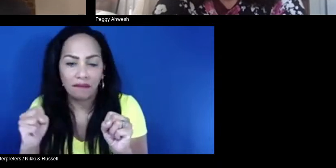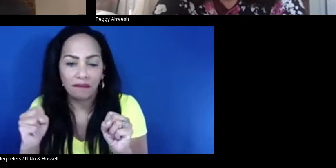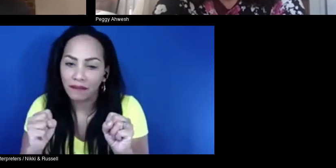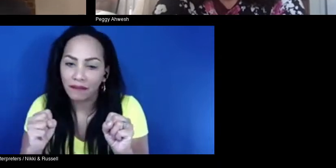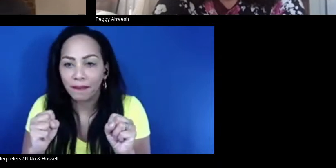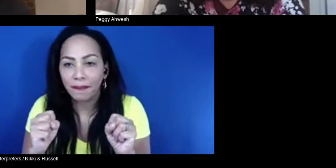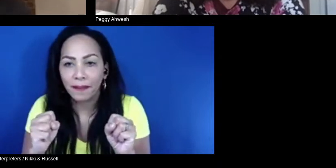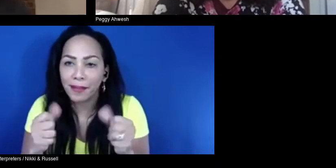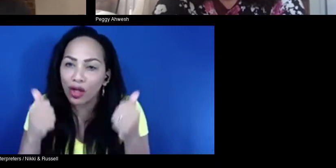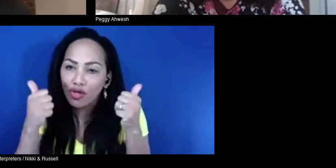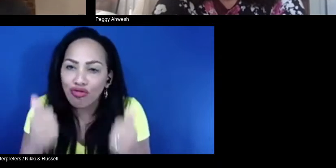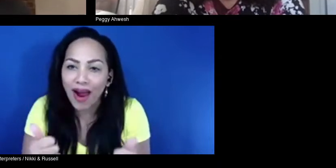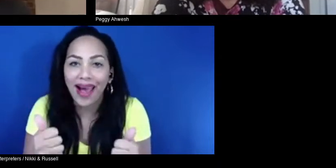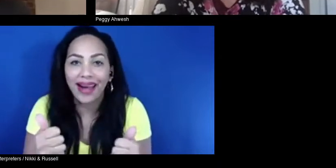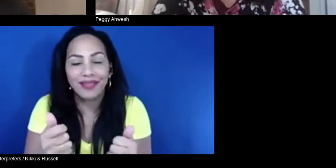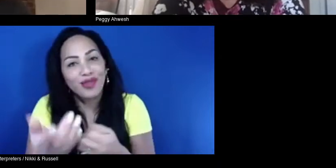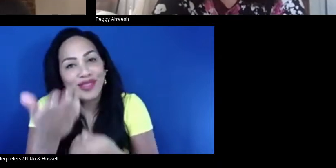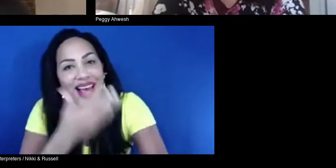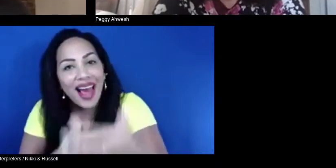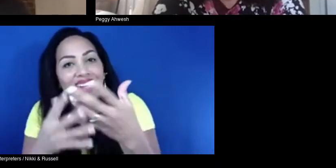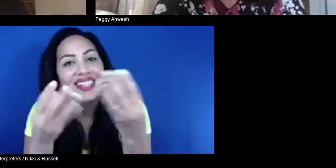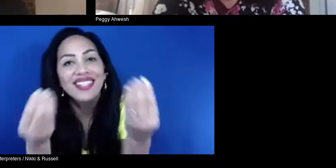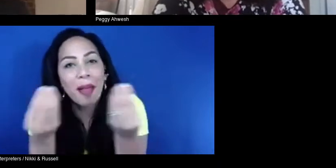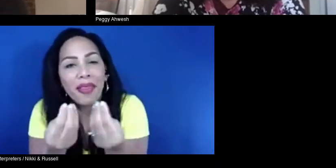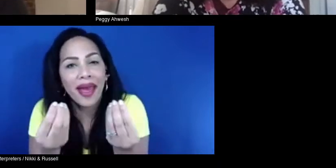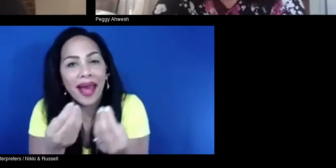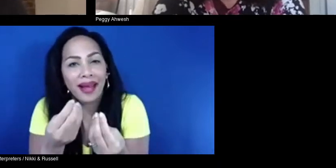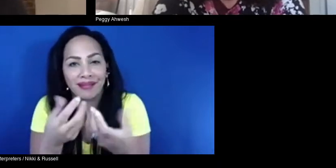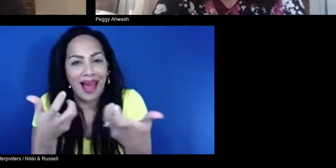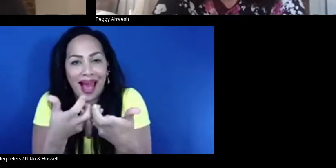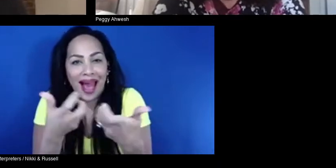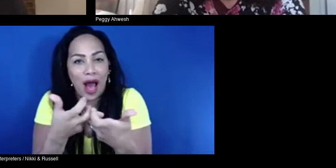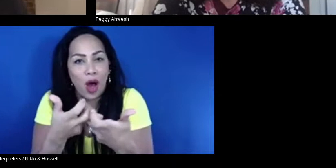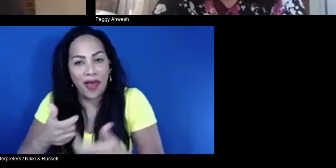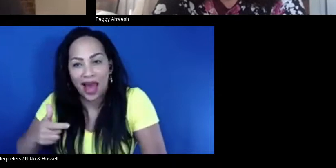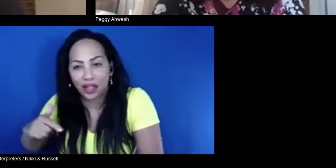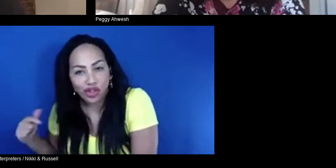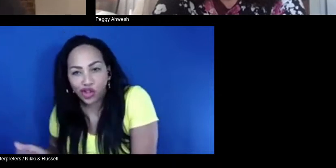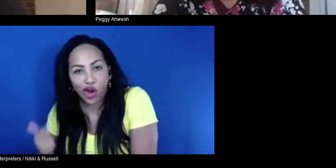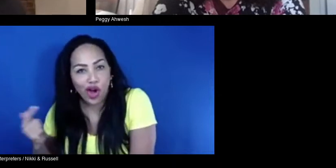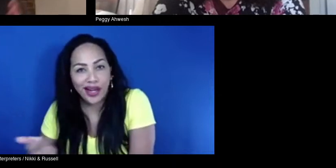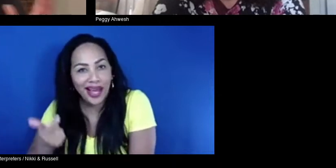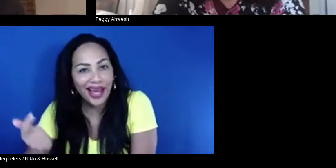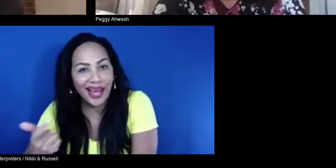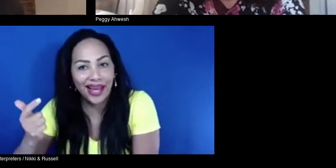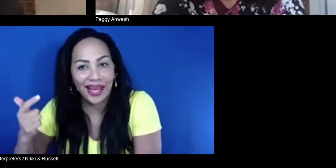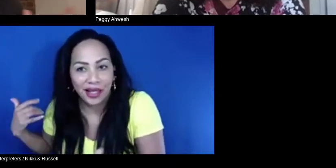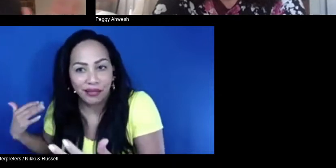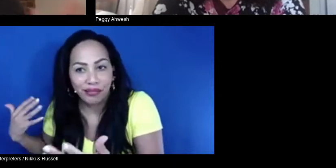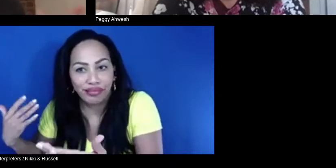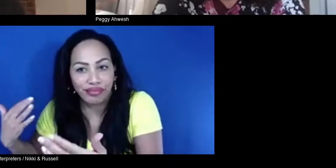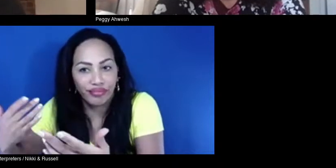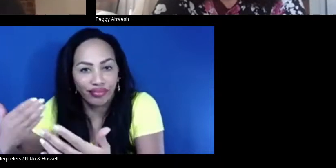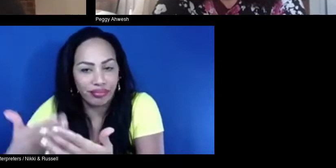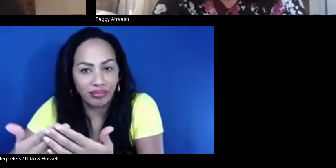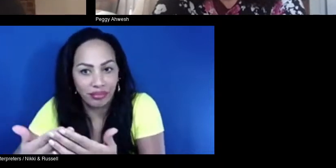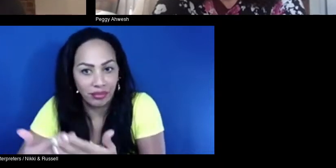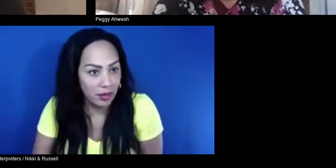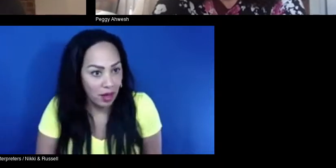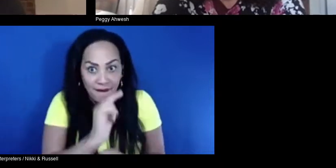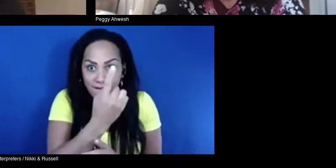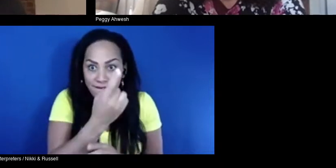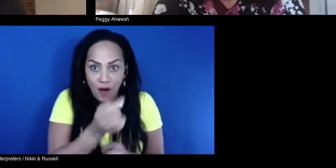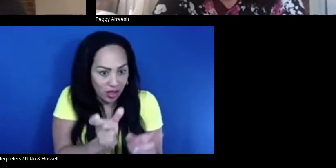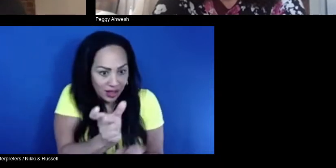tell us something about that trajectory. I mean, what is at stake in this move from the first stage of your work to